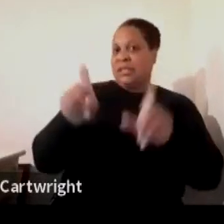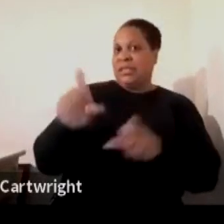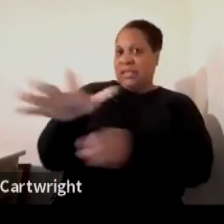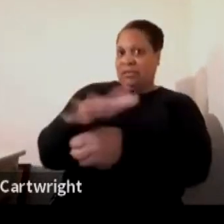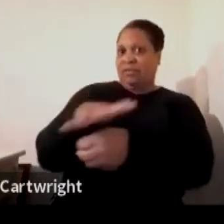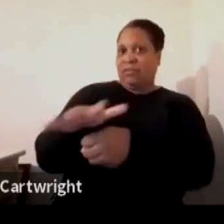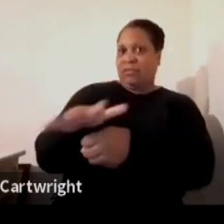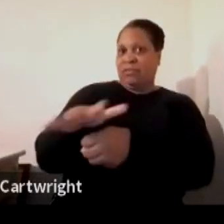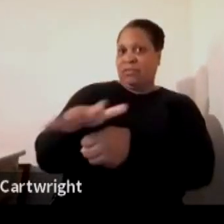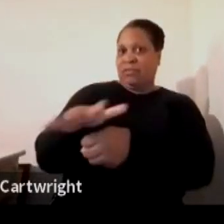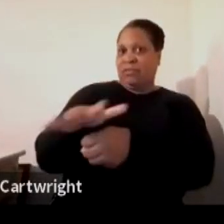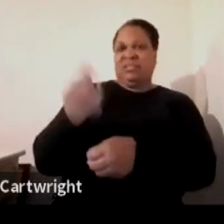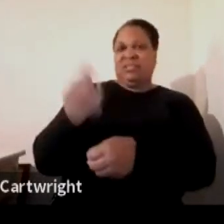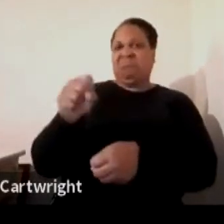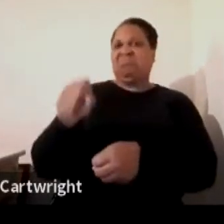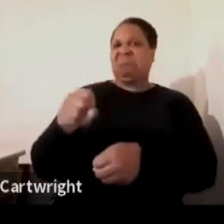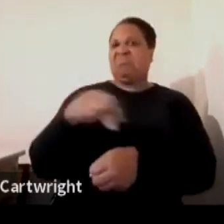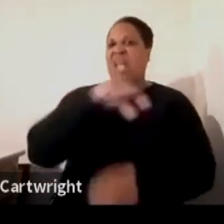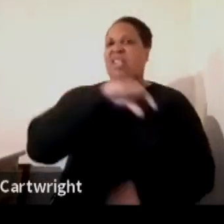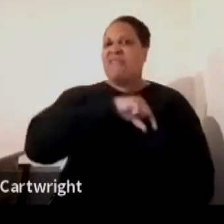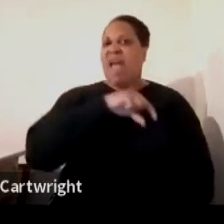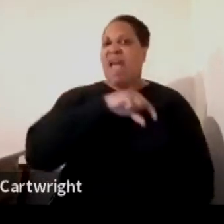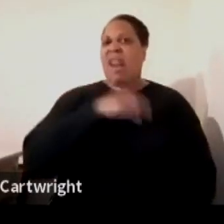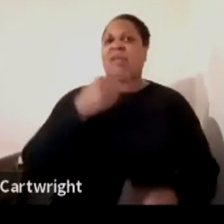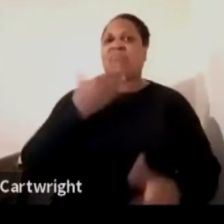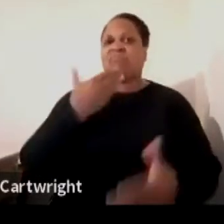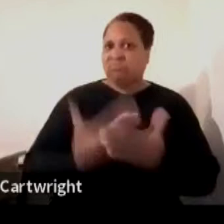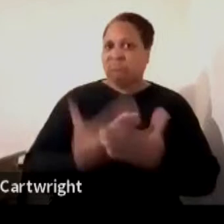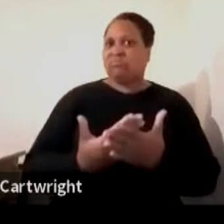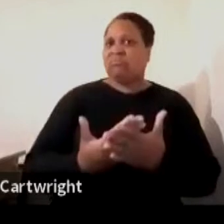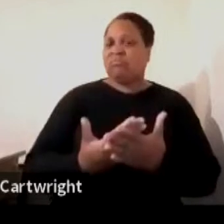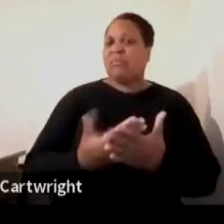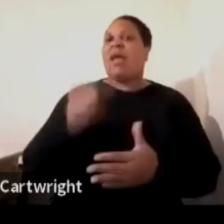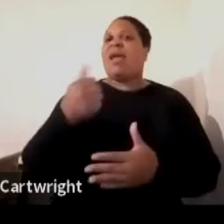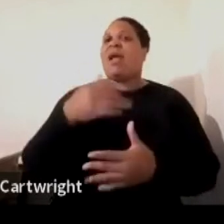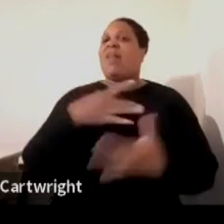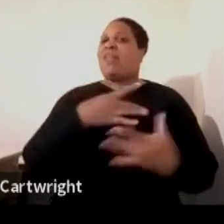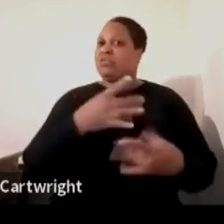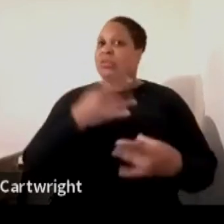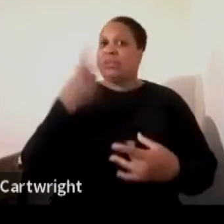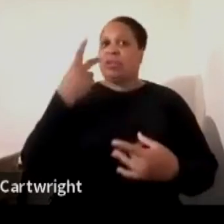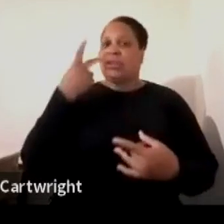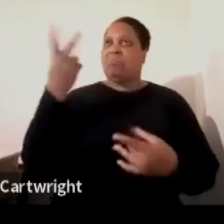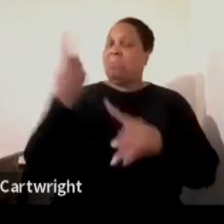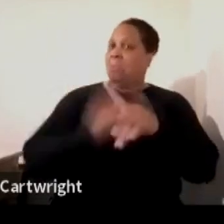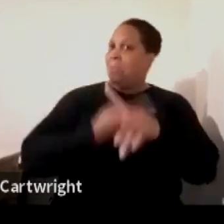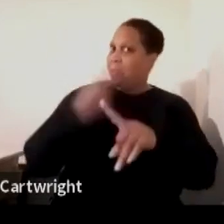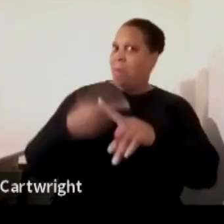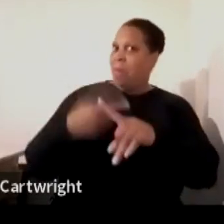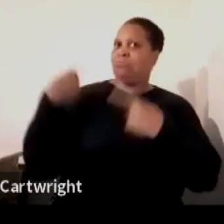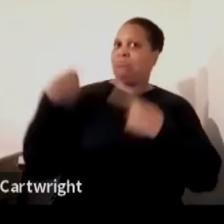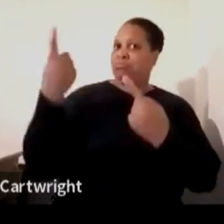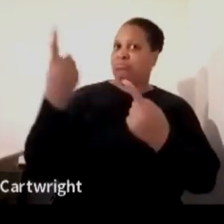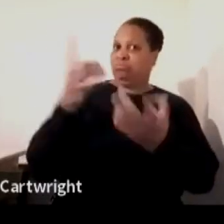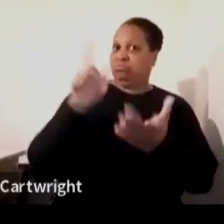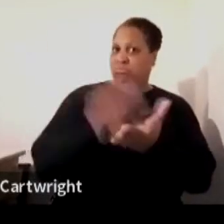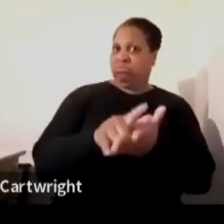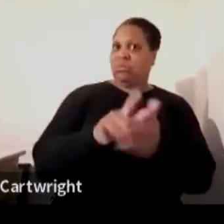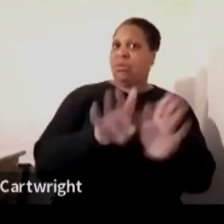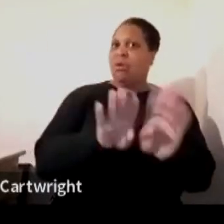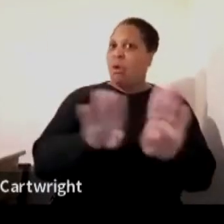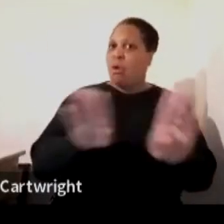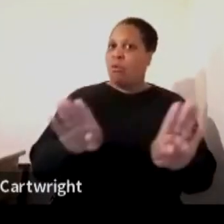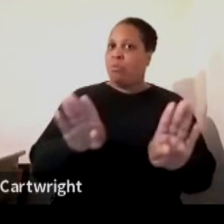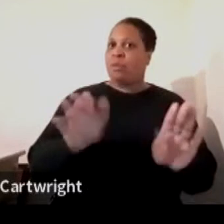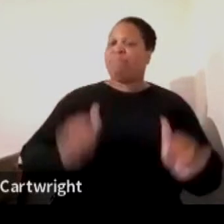classify as a valid pre-test. The other interesting thing that we've seen for months since the airports have opened is that residents have been going to